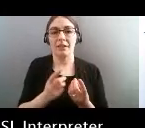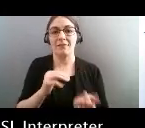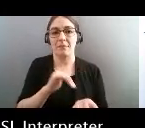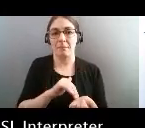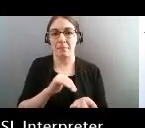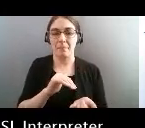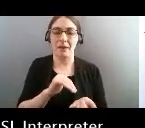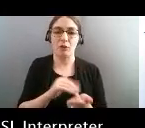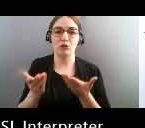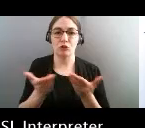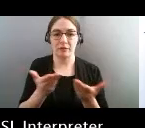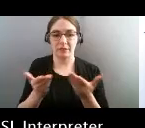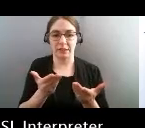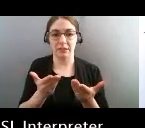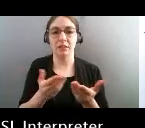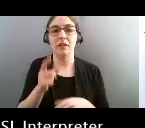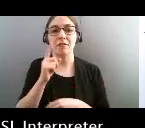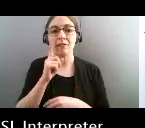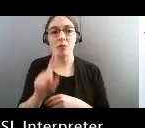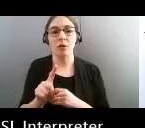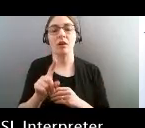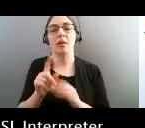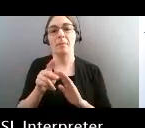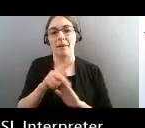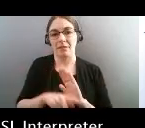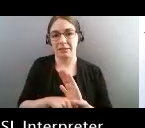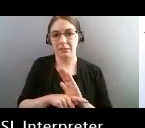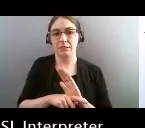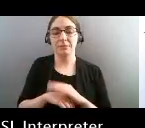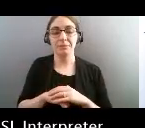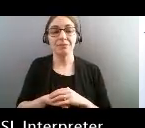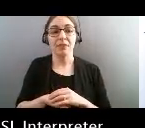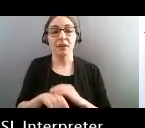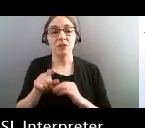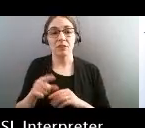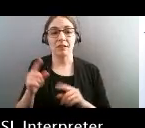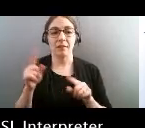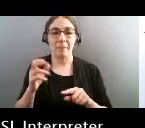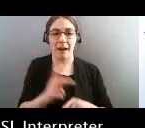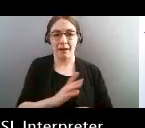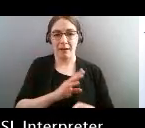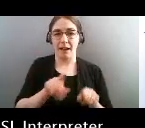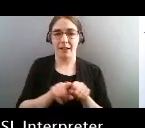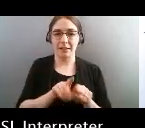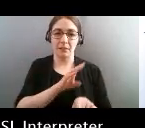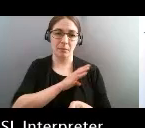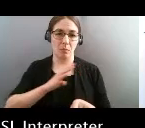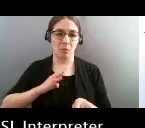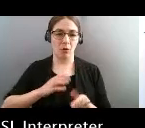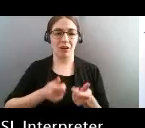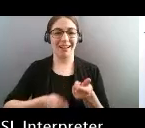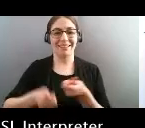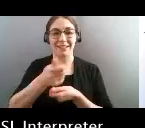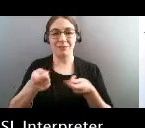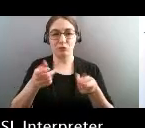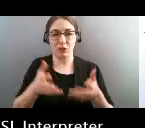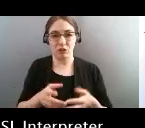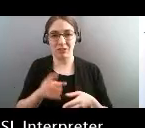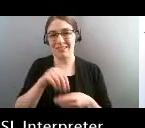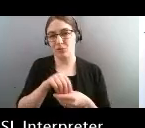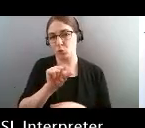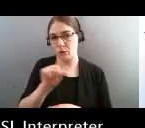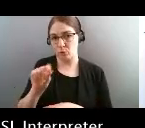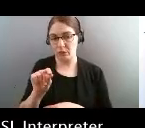operations and policy. Returning to the board as Executive Director in 2020, Terry remains dedicated